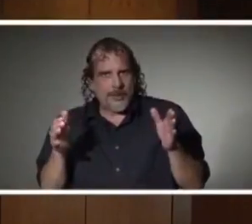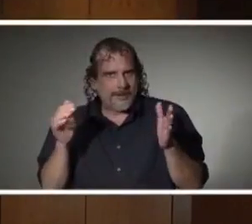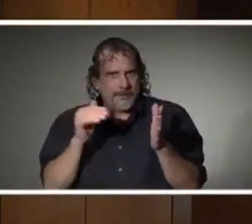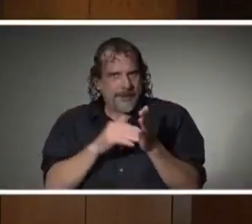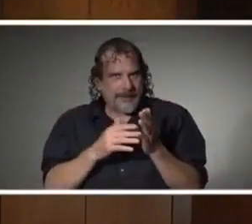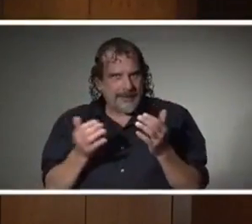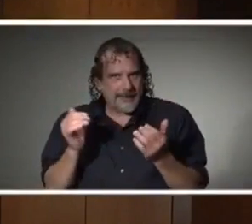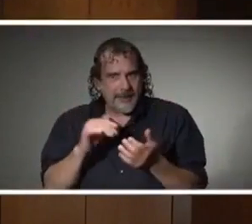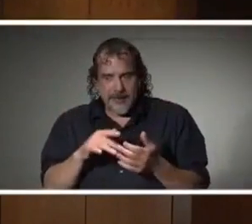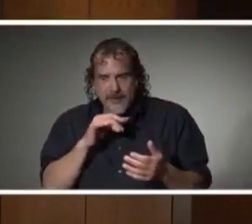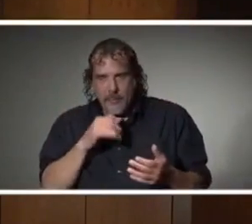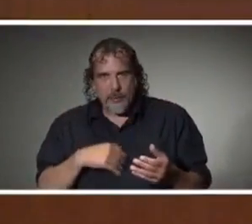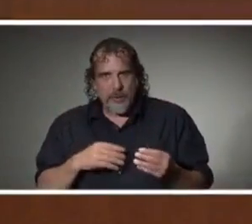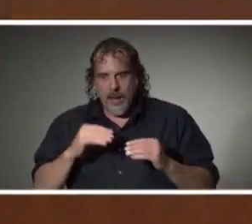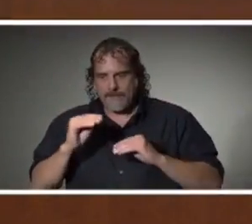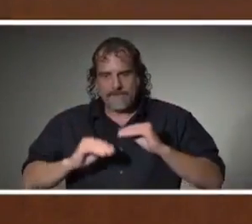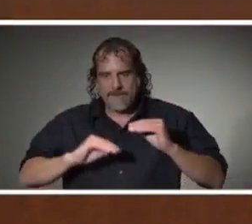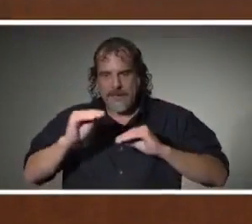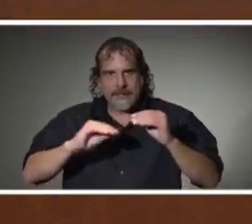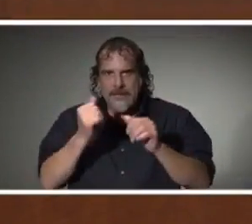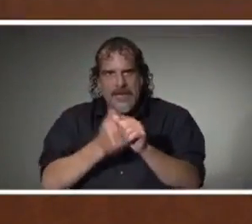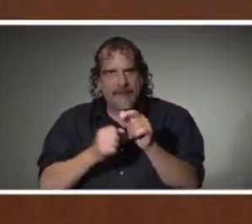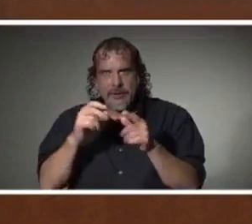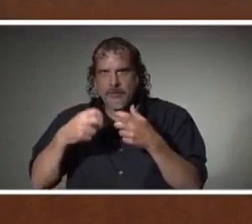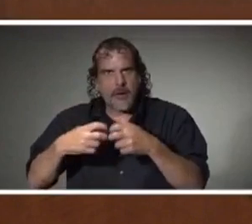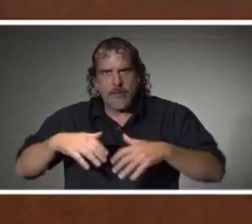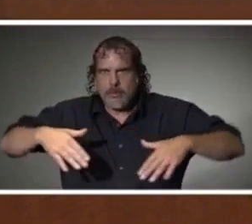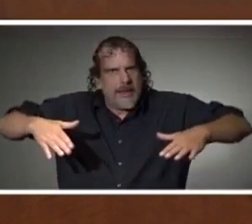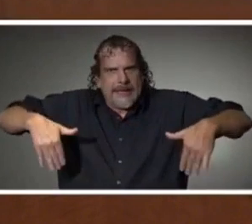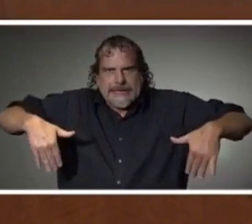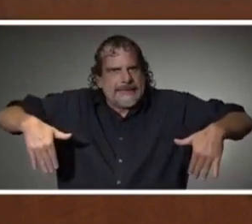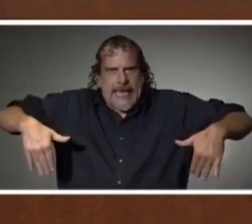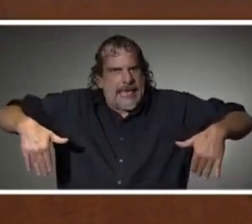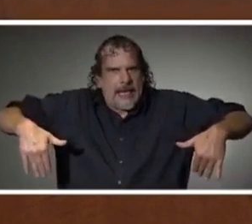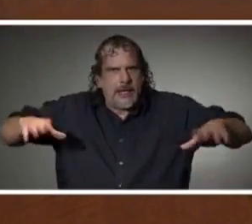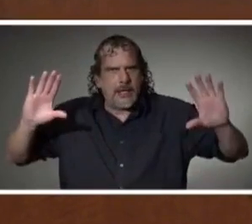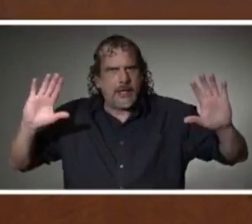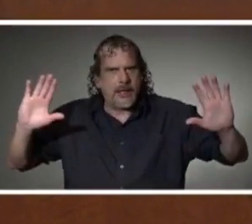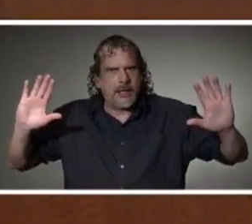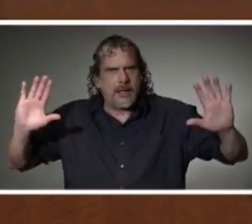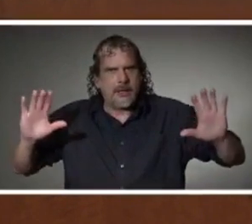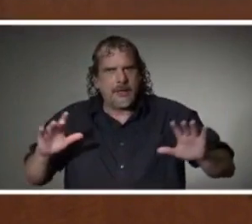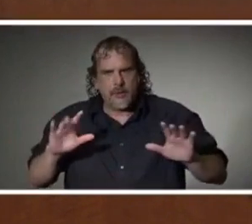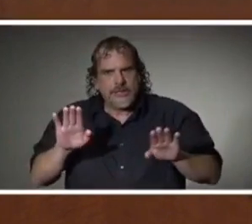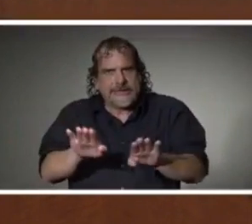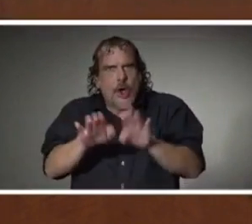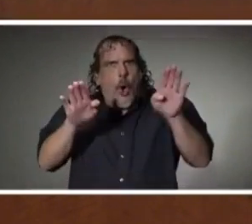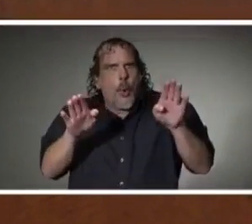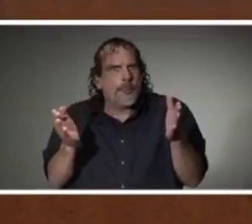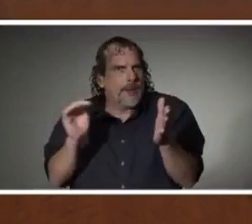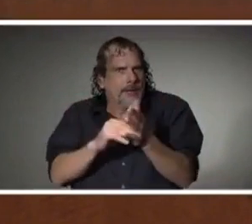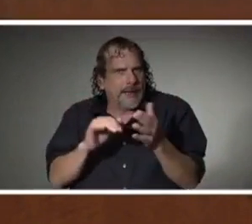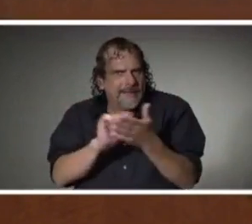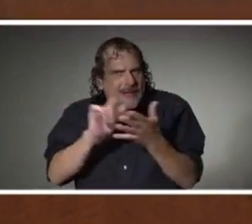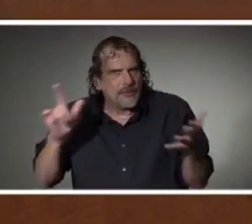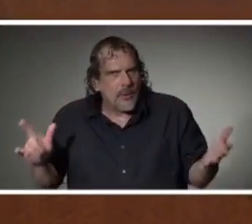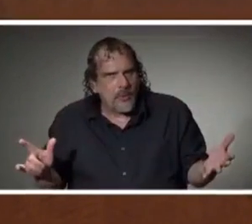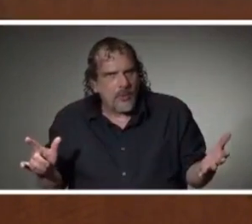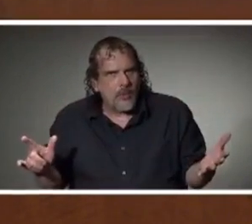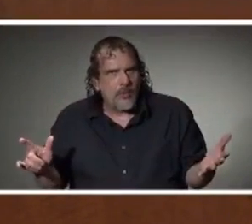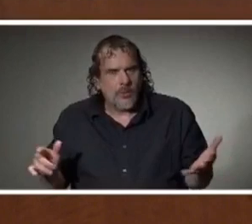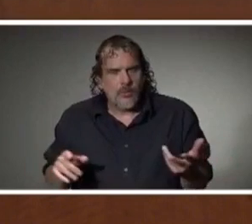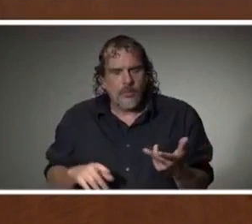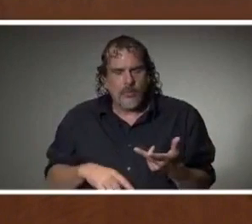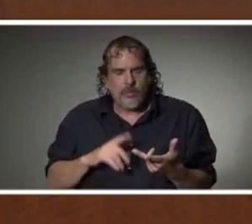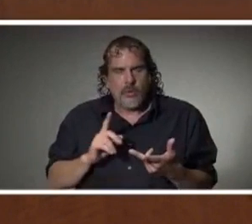We permanent fix to all the problems at the Department of, or the Bureau of Drivers' License Services. And particularly